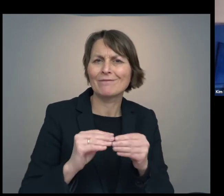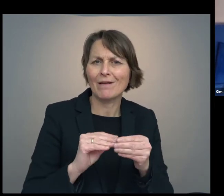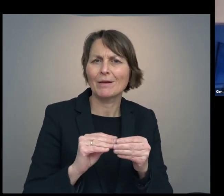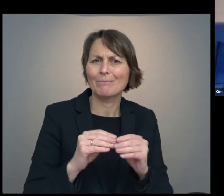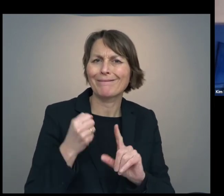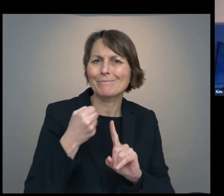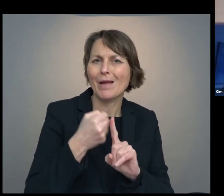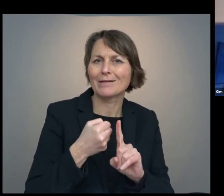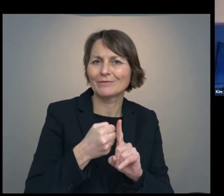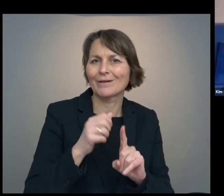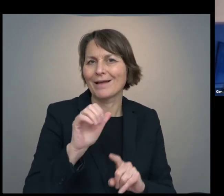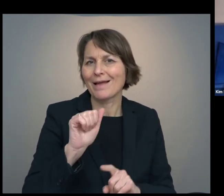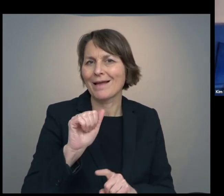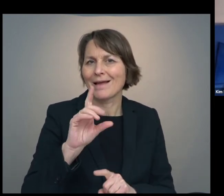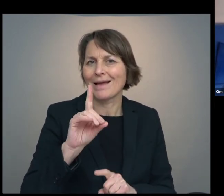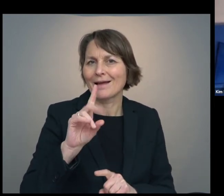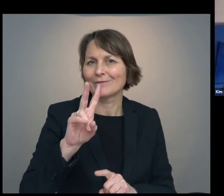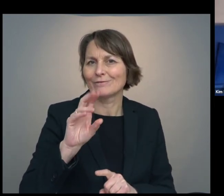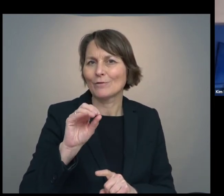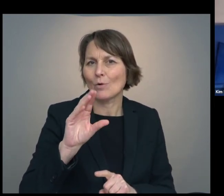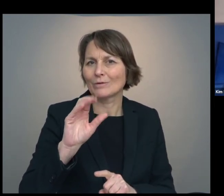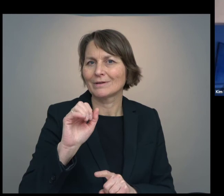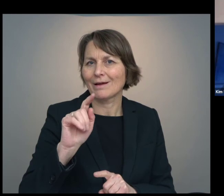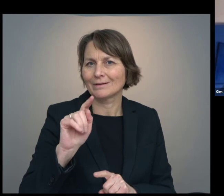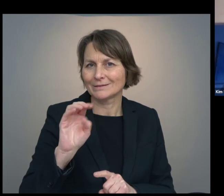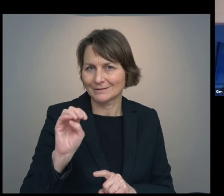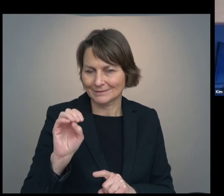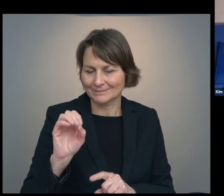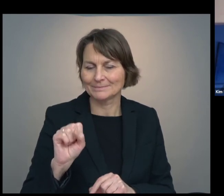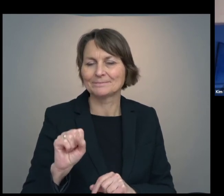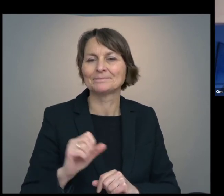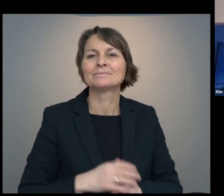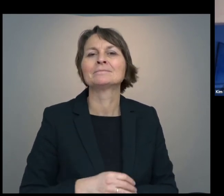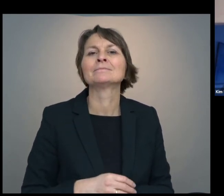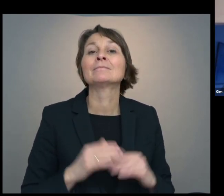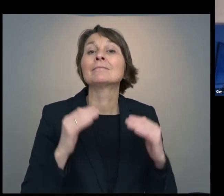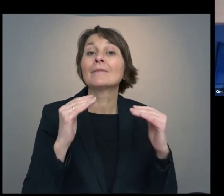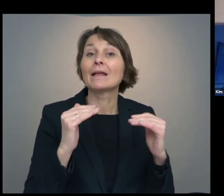new developer advocates and